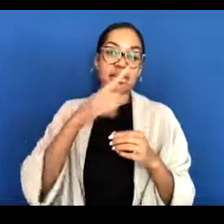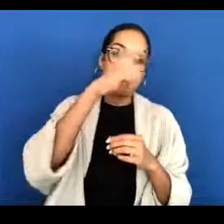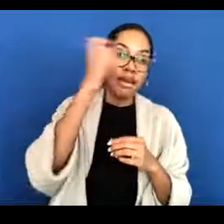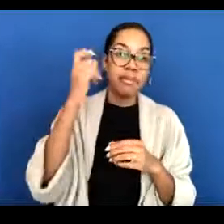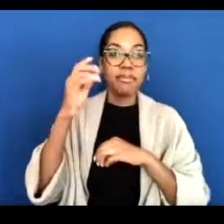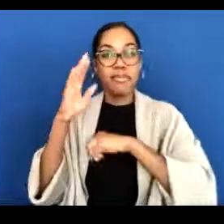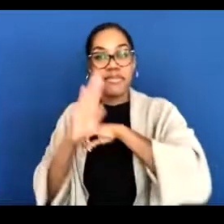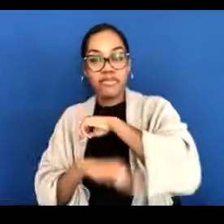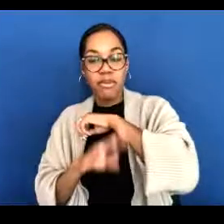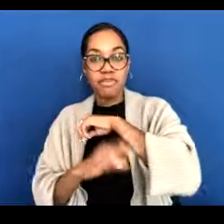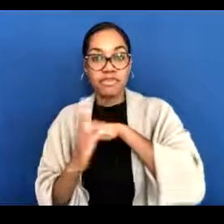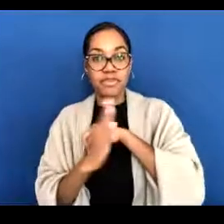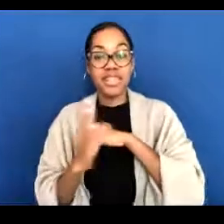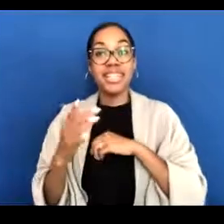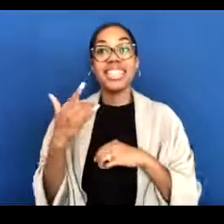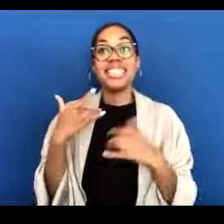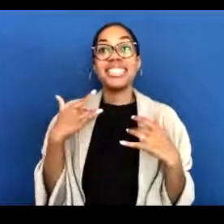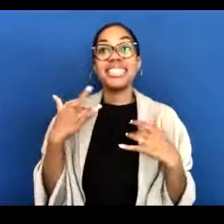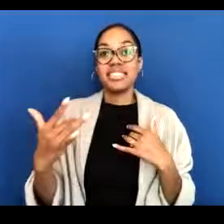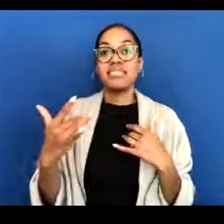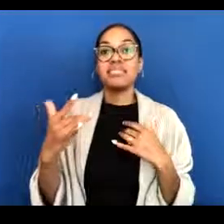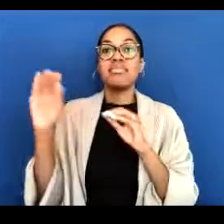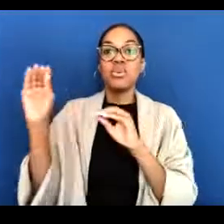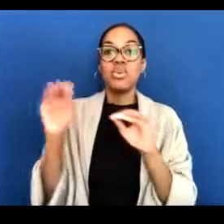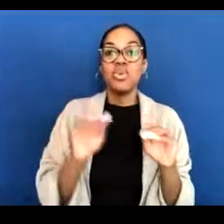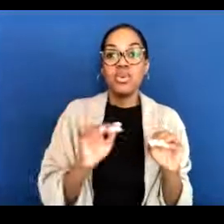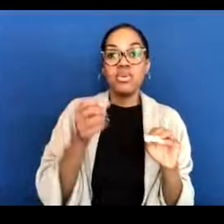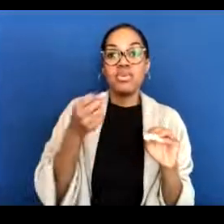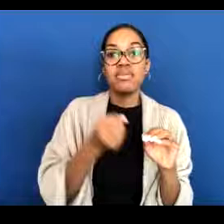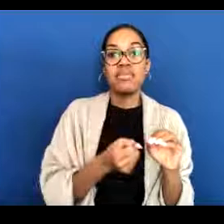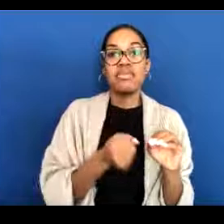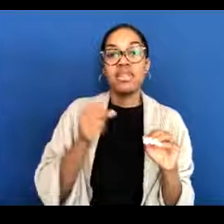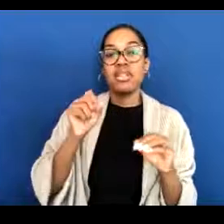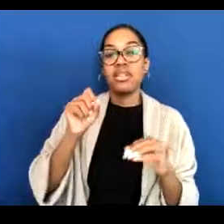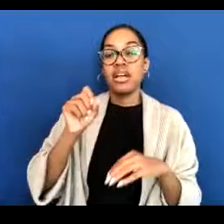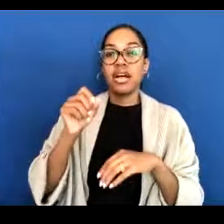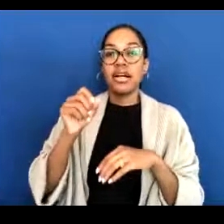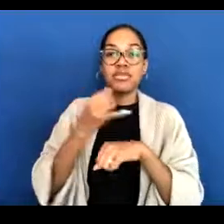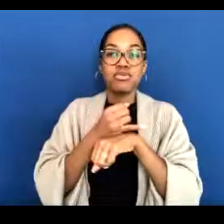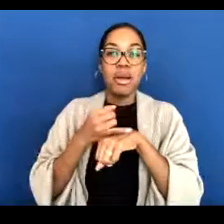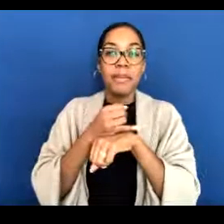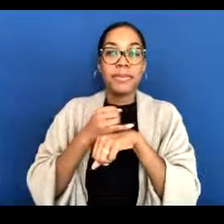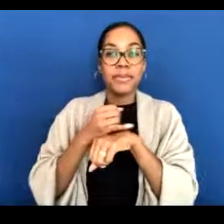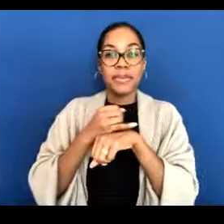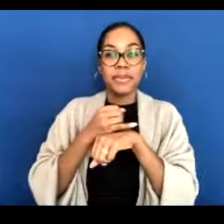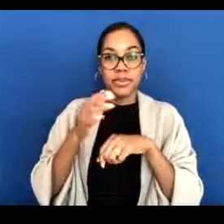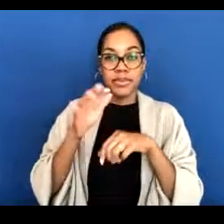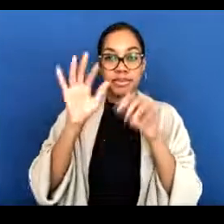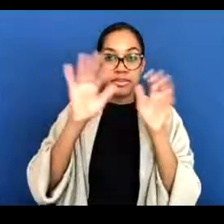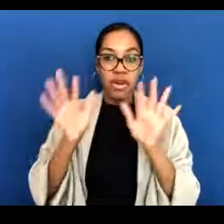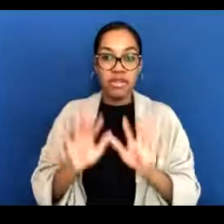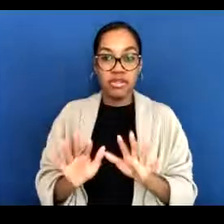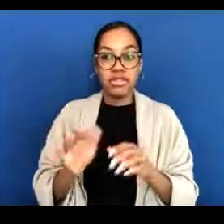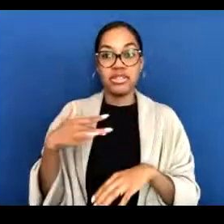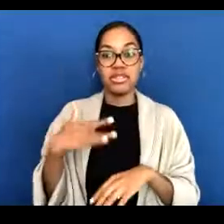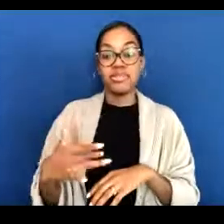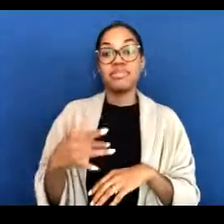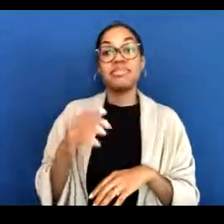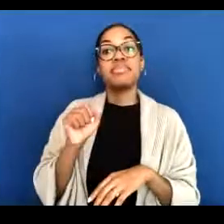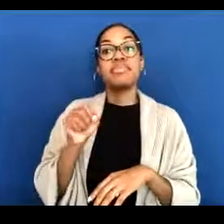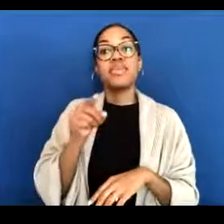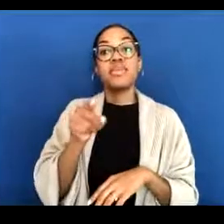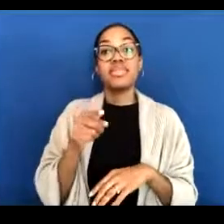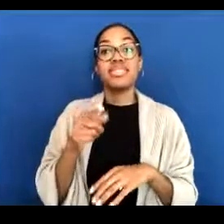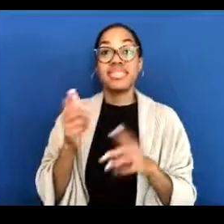the number of birds that we see during the fall migration in September and early October is much, much larger than we see during the spring migration. This